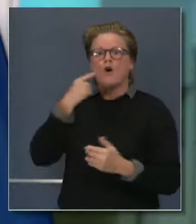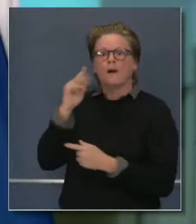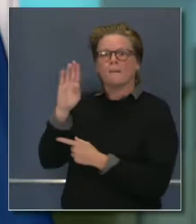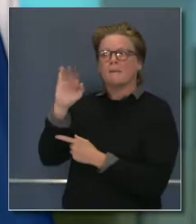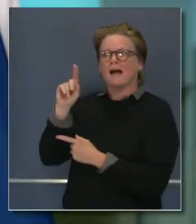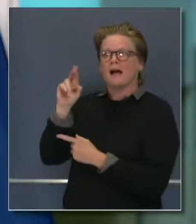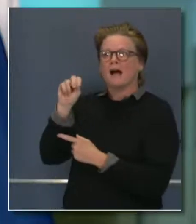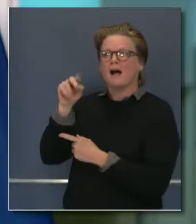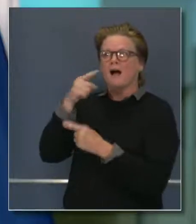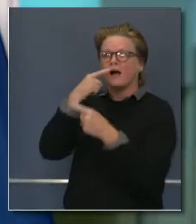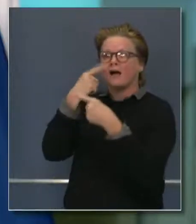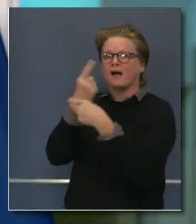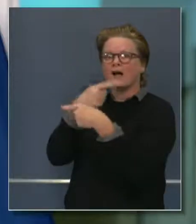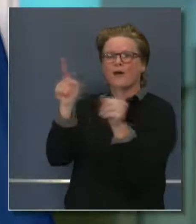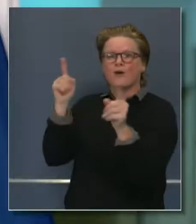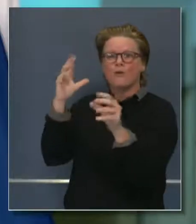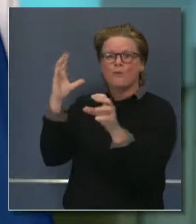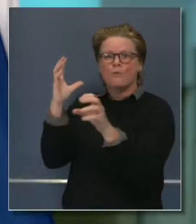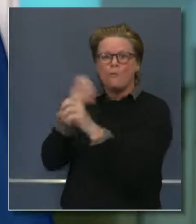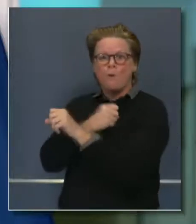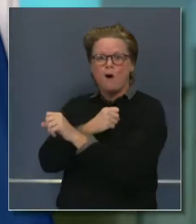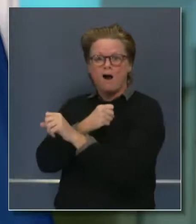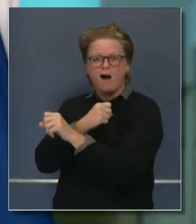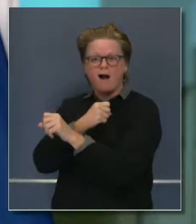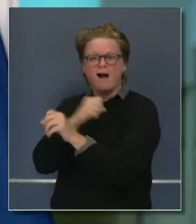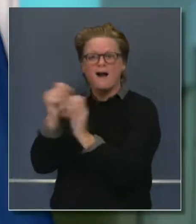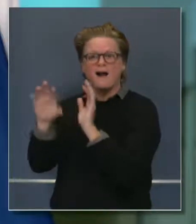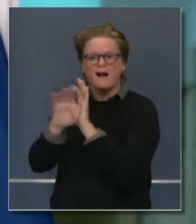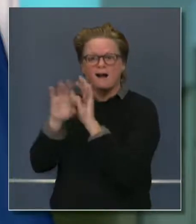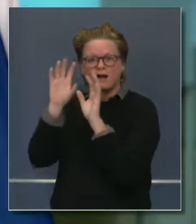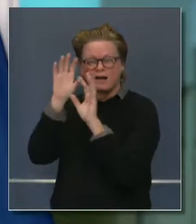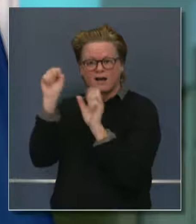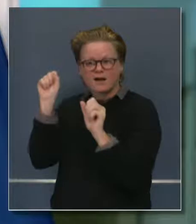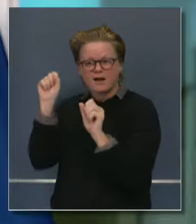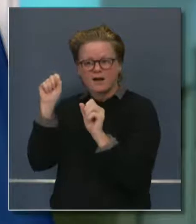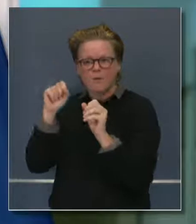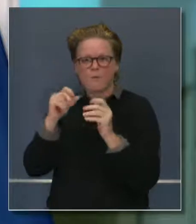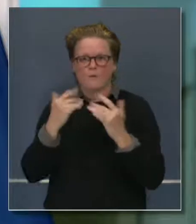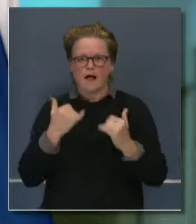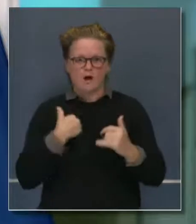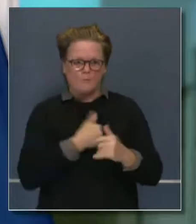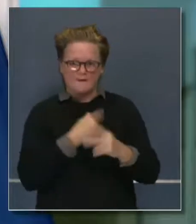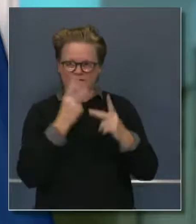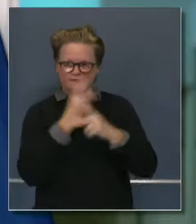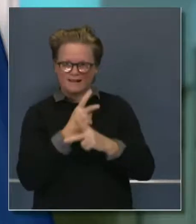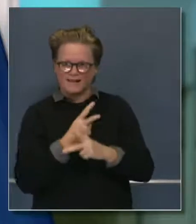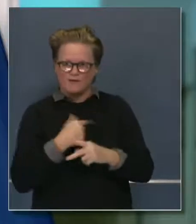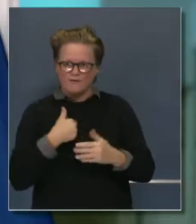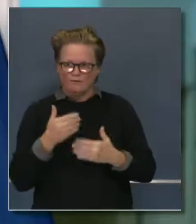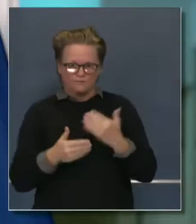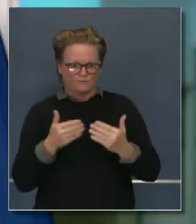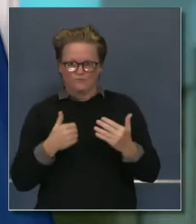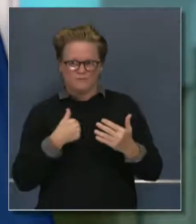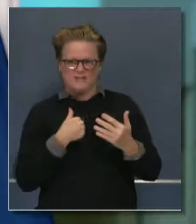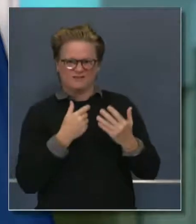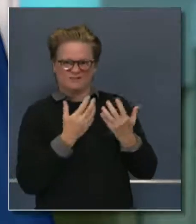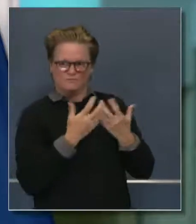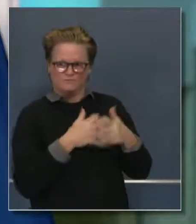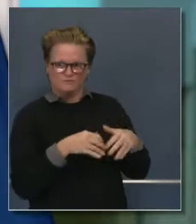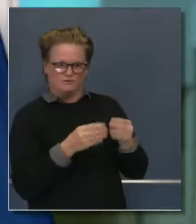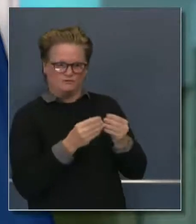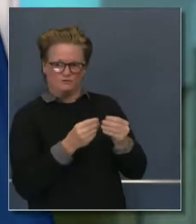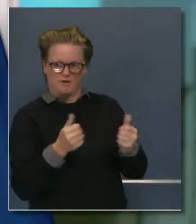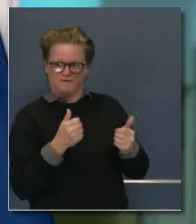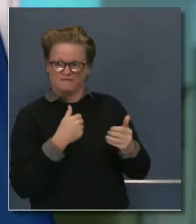House. Obviously, we have to work through those issues and get to the point where we can make some determination.